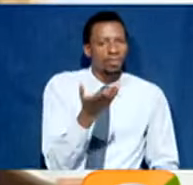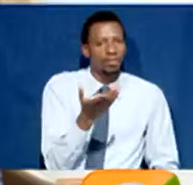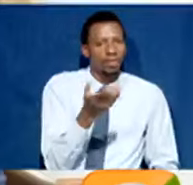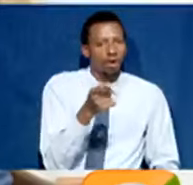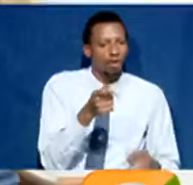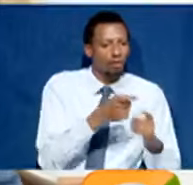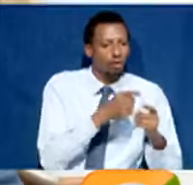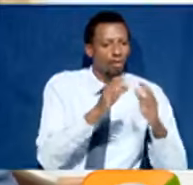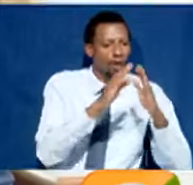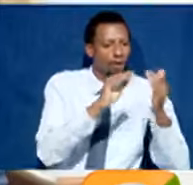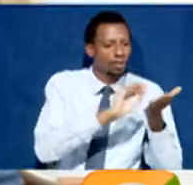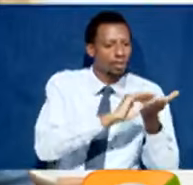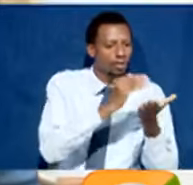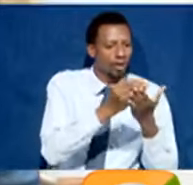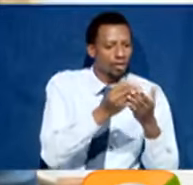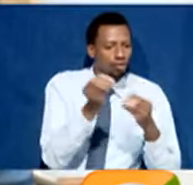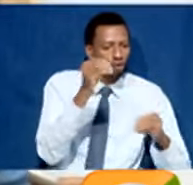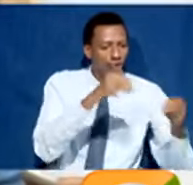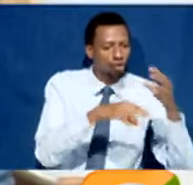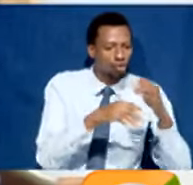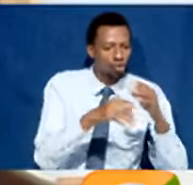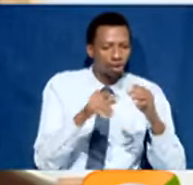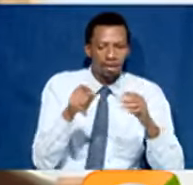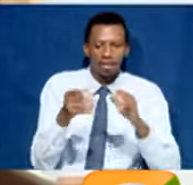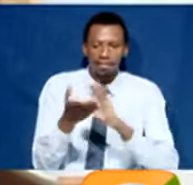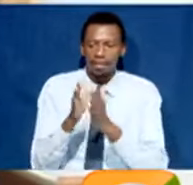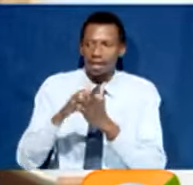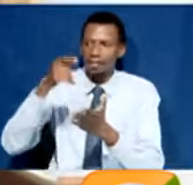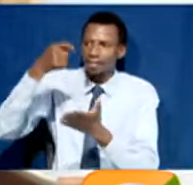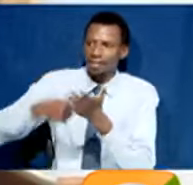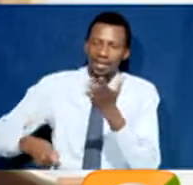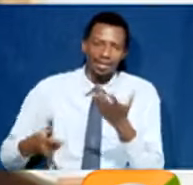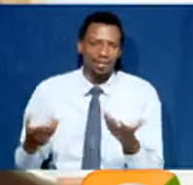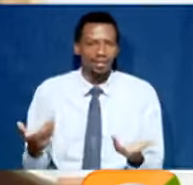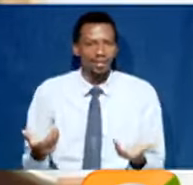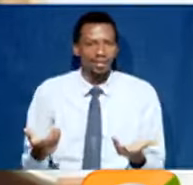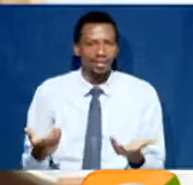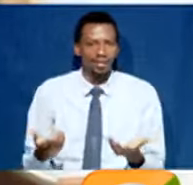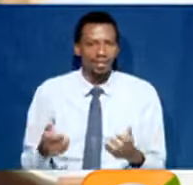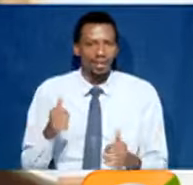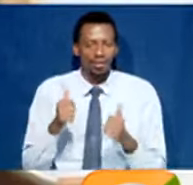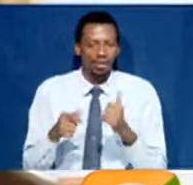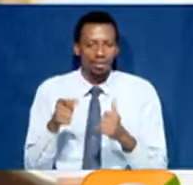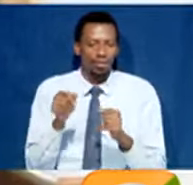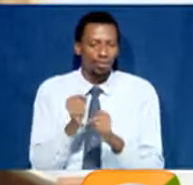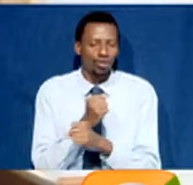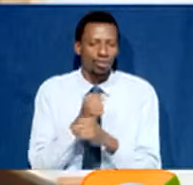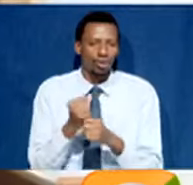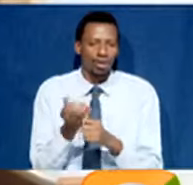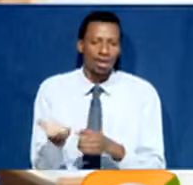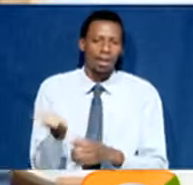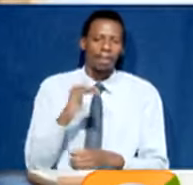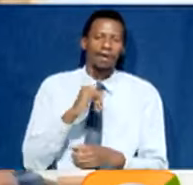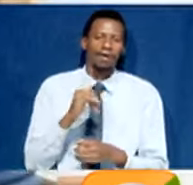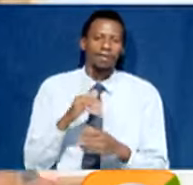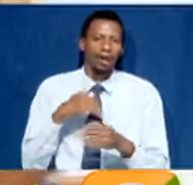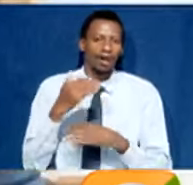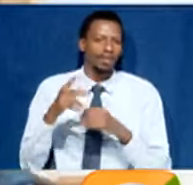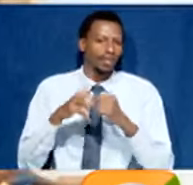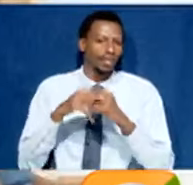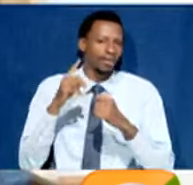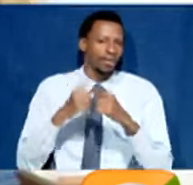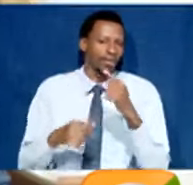From housing fund, from a contribution to a tax that is not even, you can't recoup it after the 7 years. How did